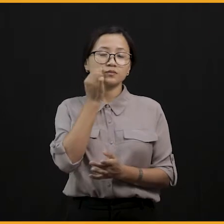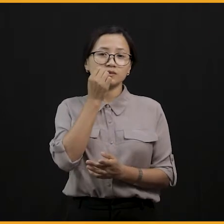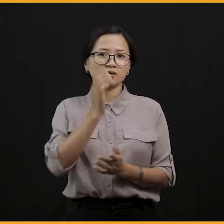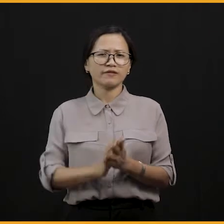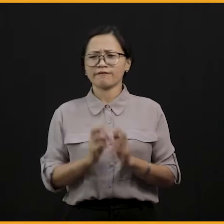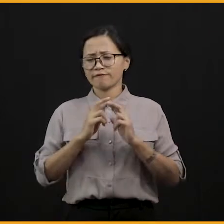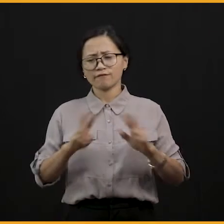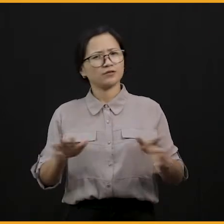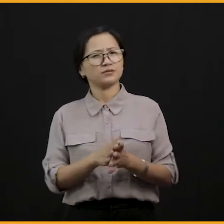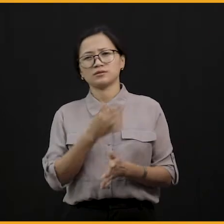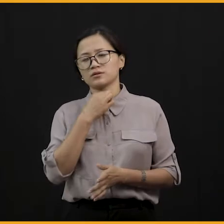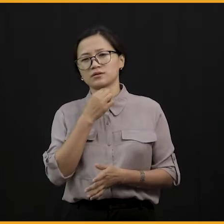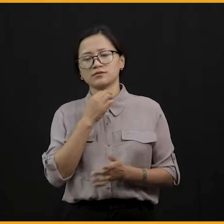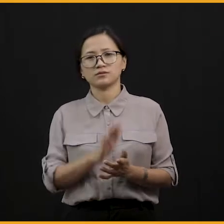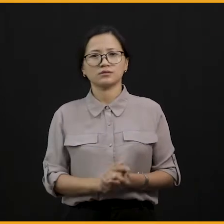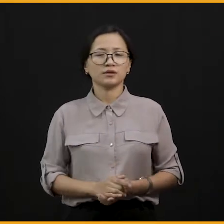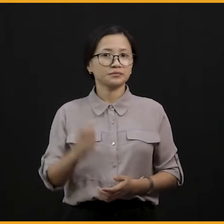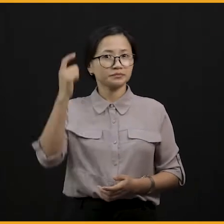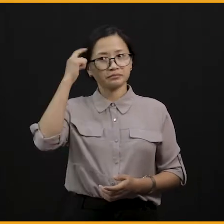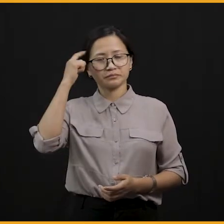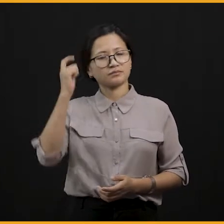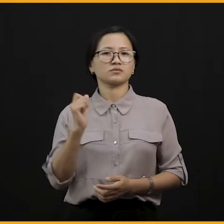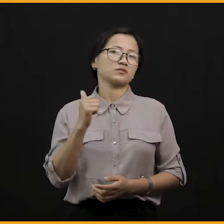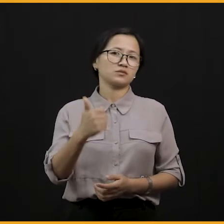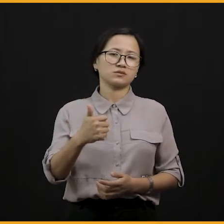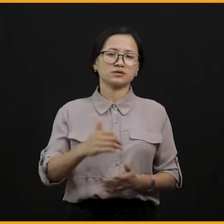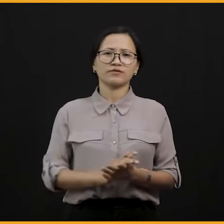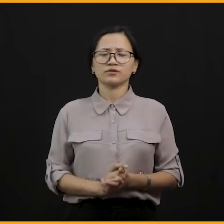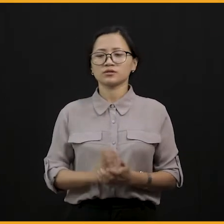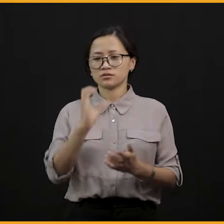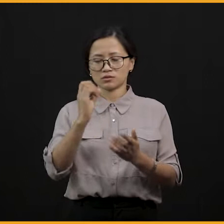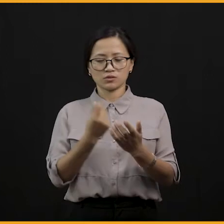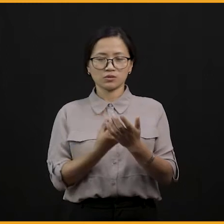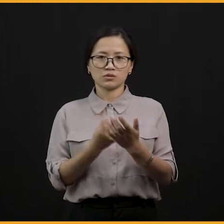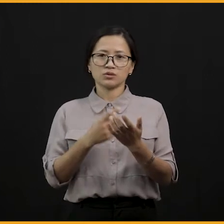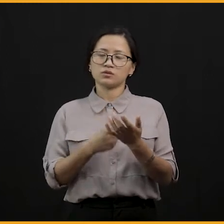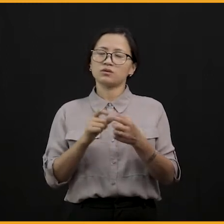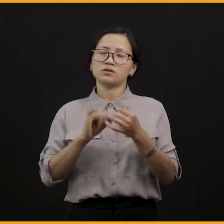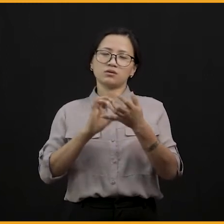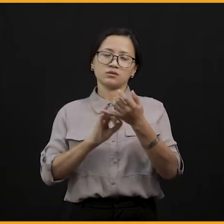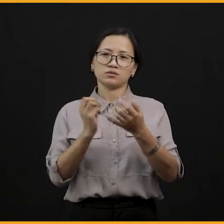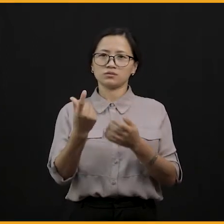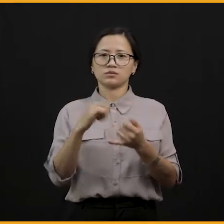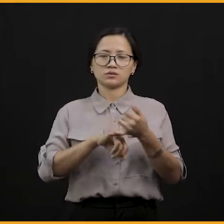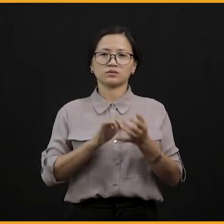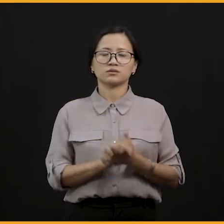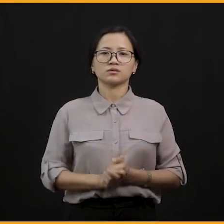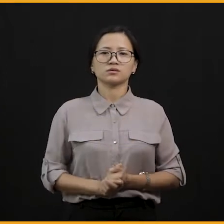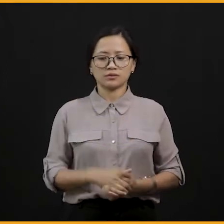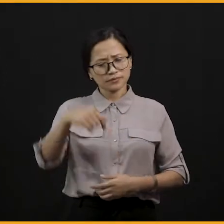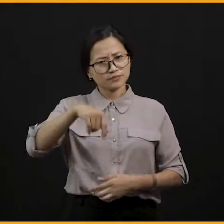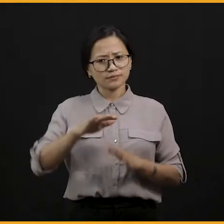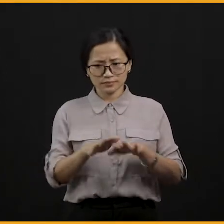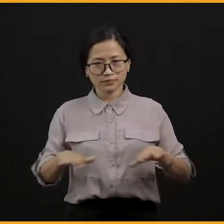very smart, intelligent, and very curious. Okay? Now students,